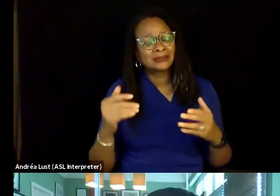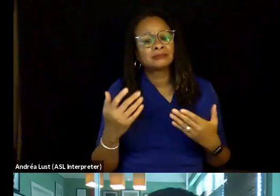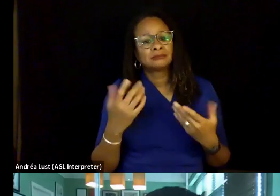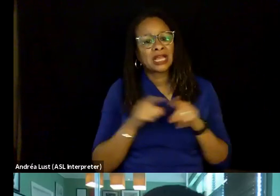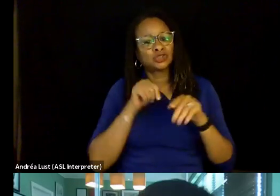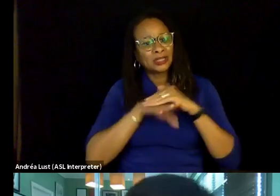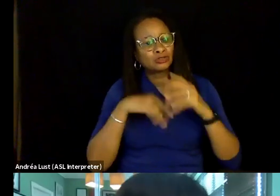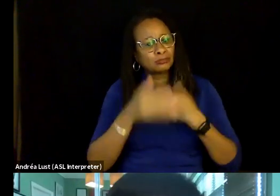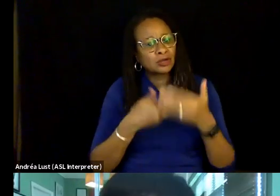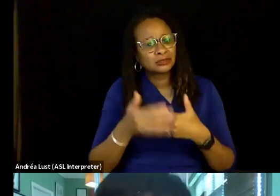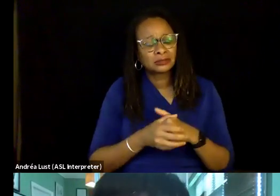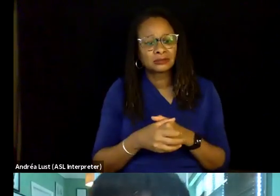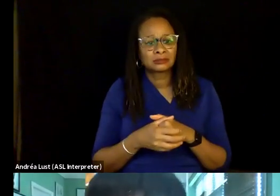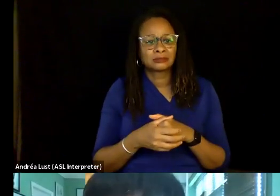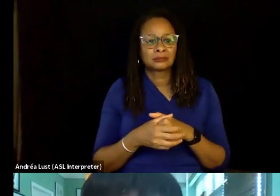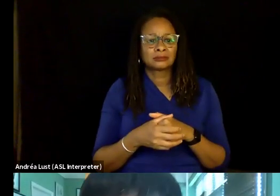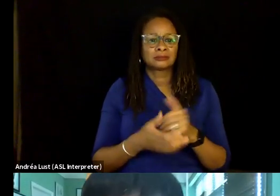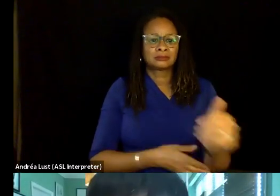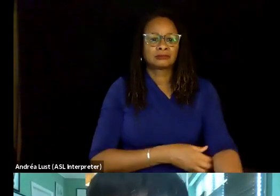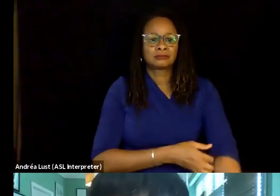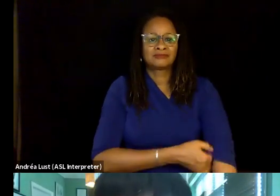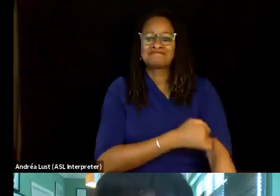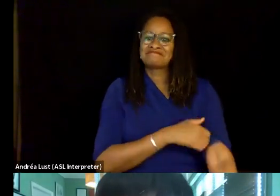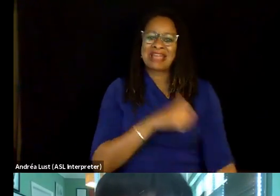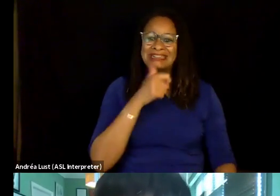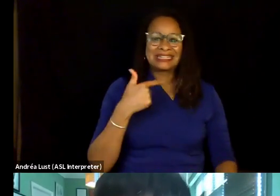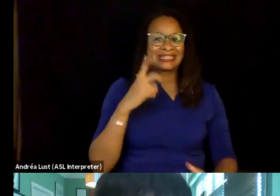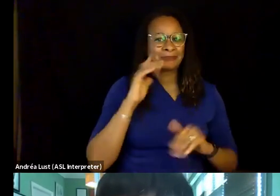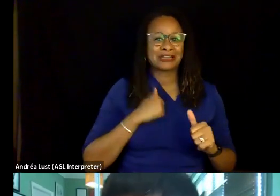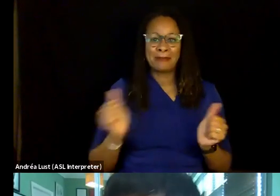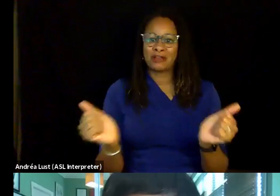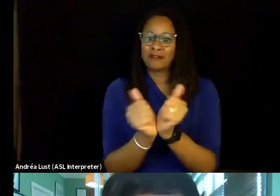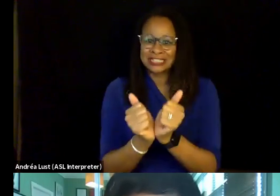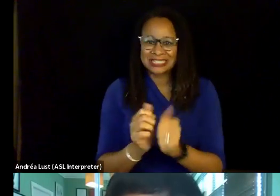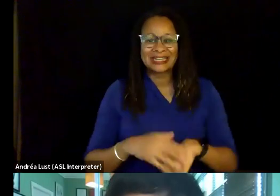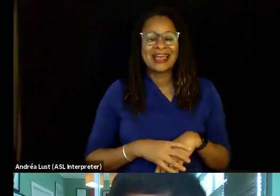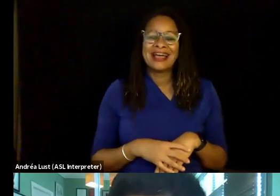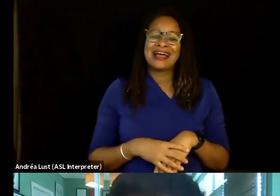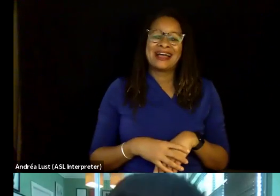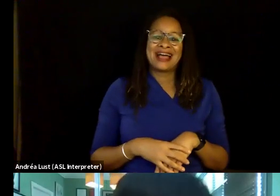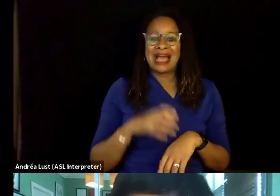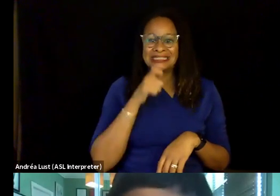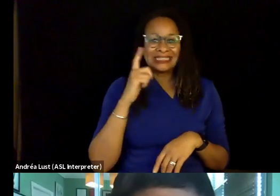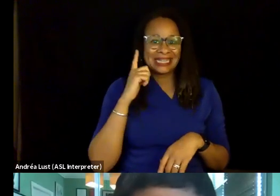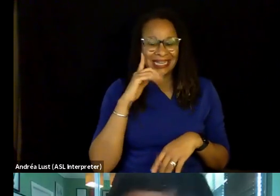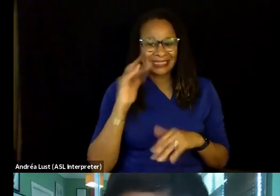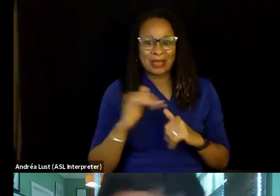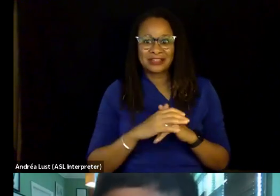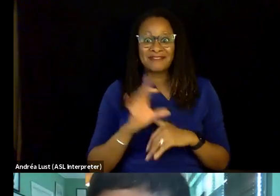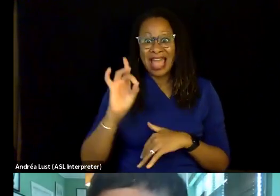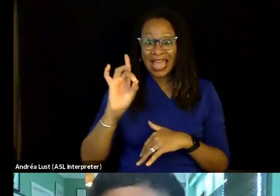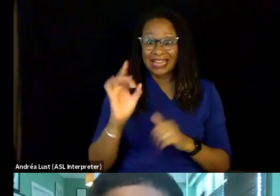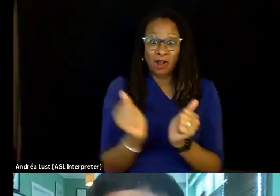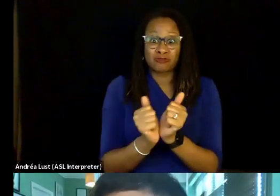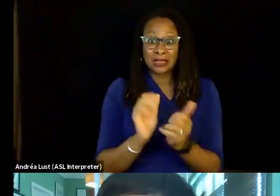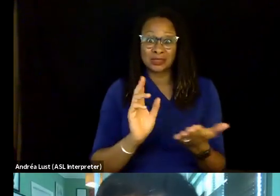I mean, I didn't expect I'd ever be arrested. I didn't expect I'd be different, you know, criminal. I'd have 8 arrest warrants.